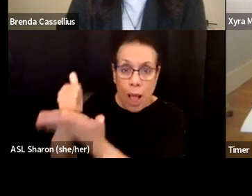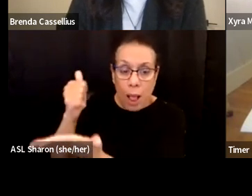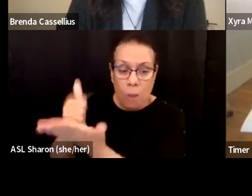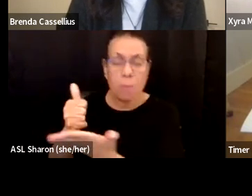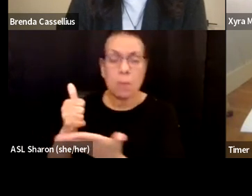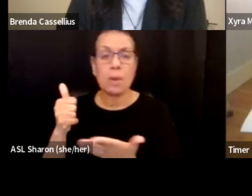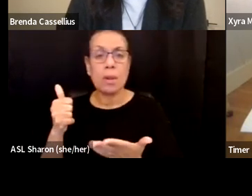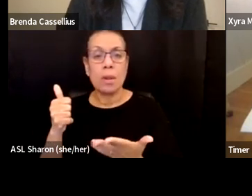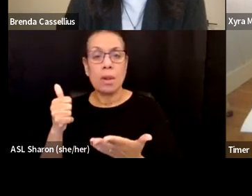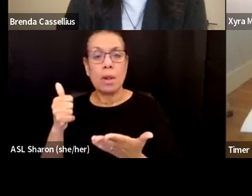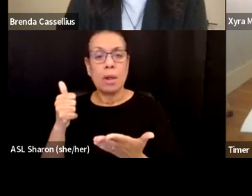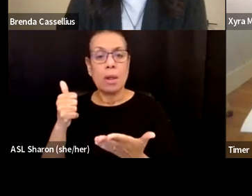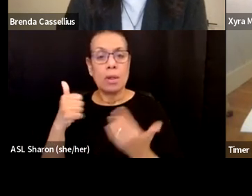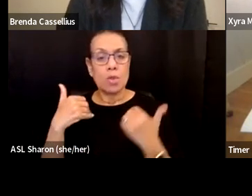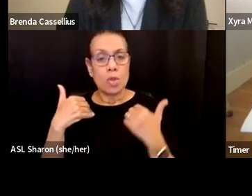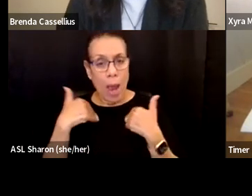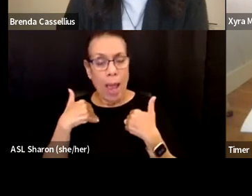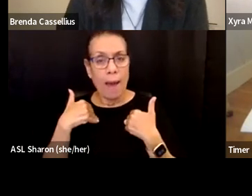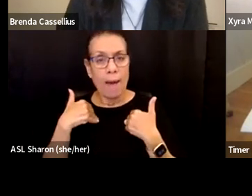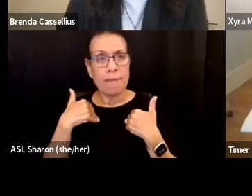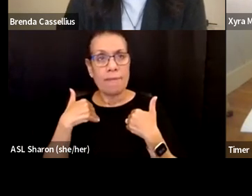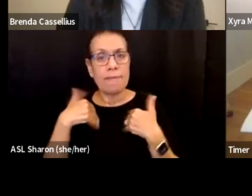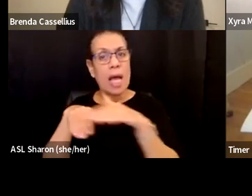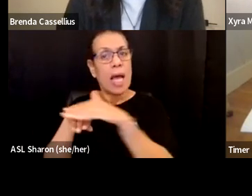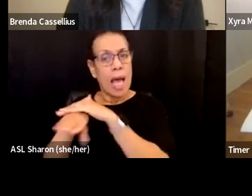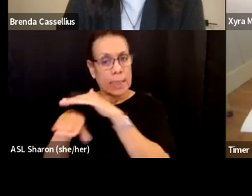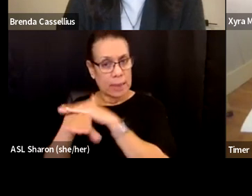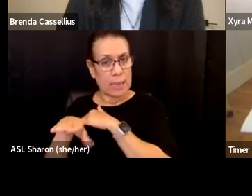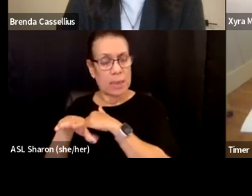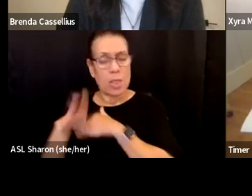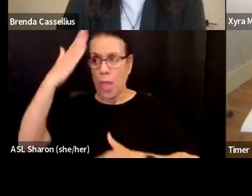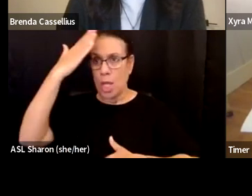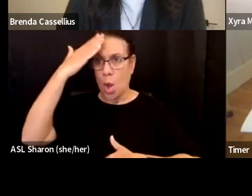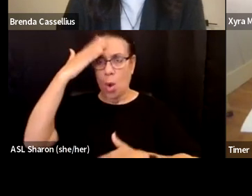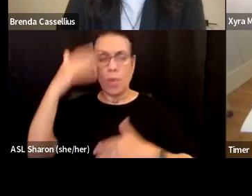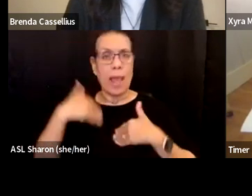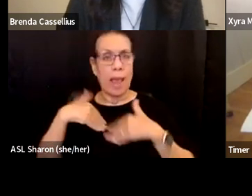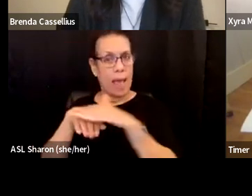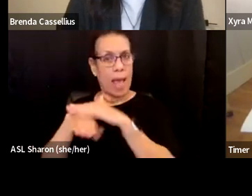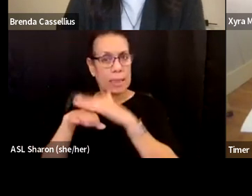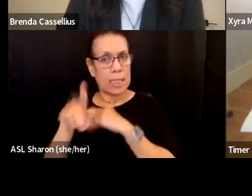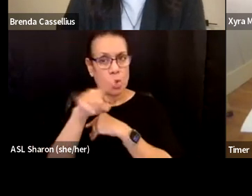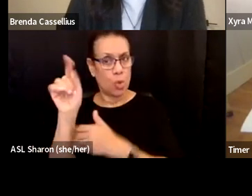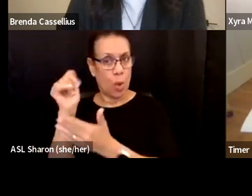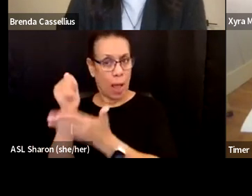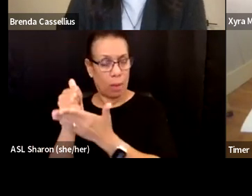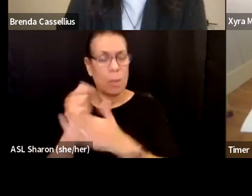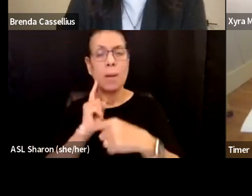know have this accessible to them and that they know about this it also is to evaluate the effectiveness of